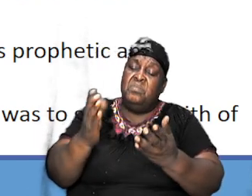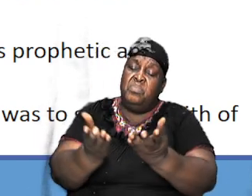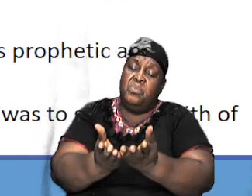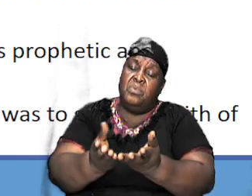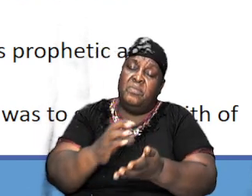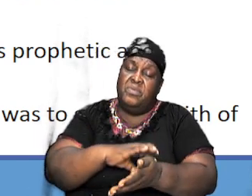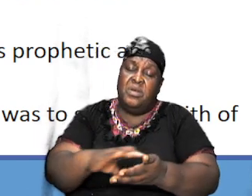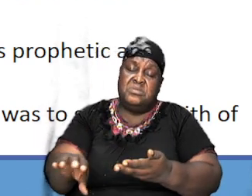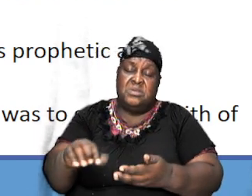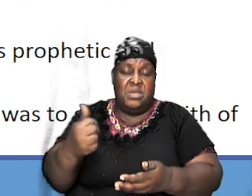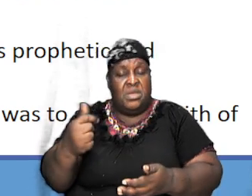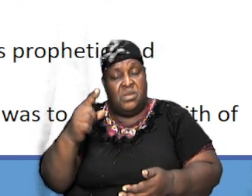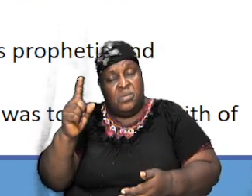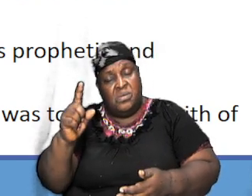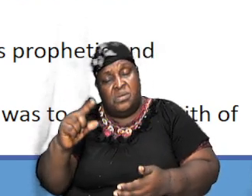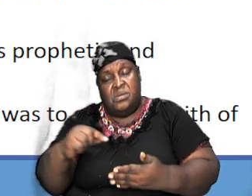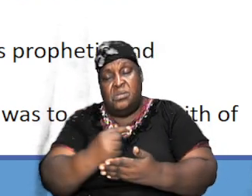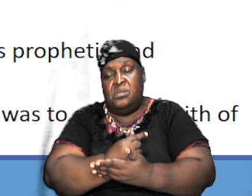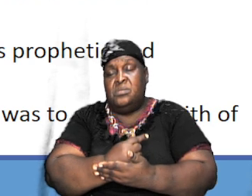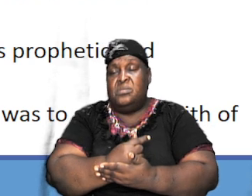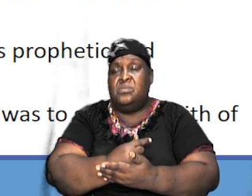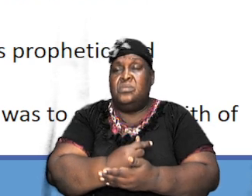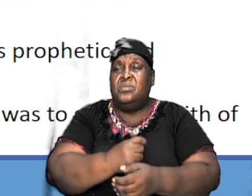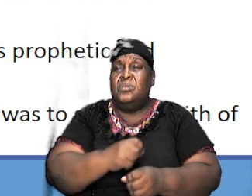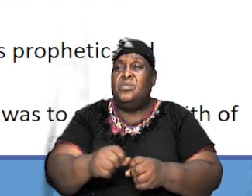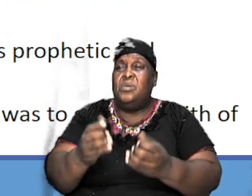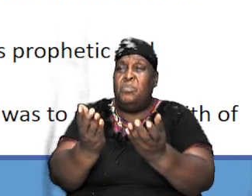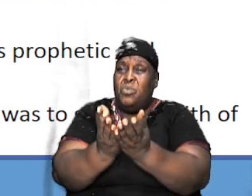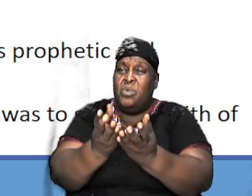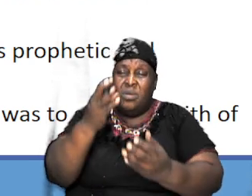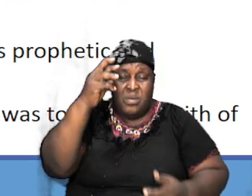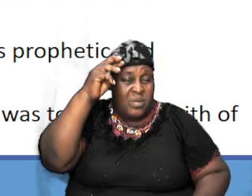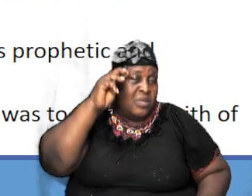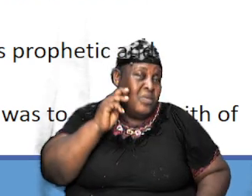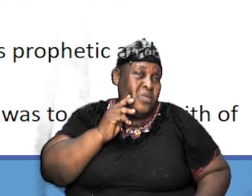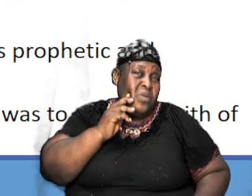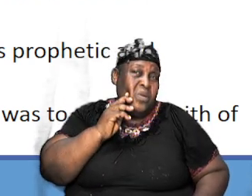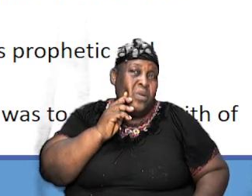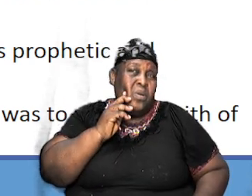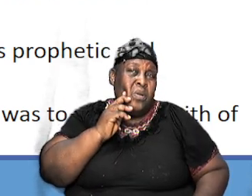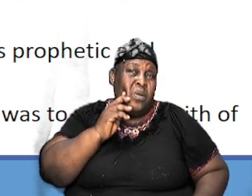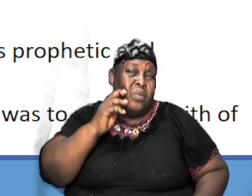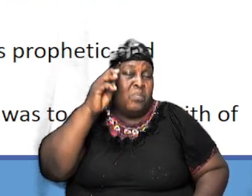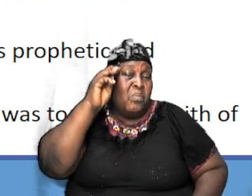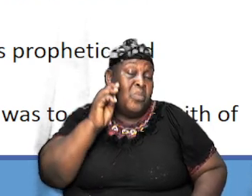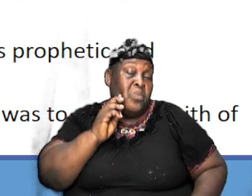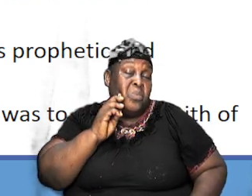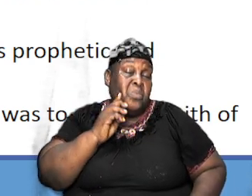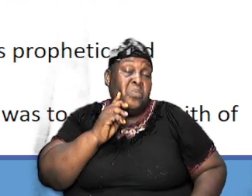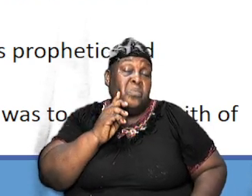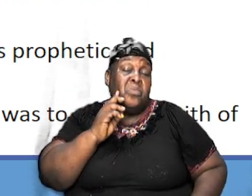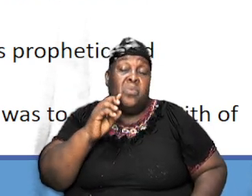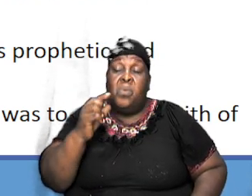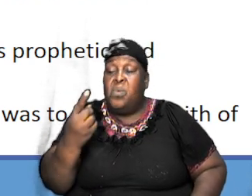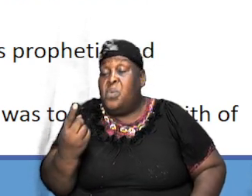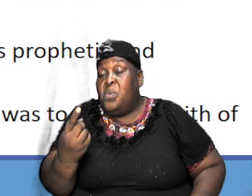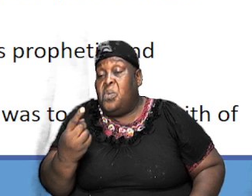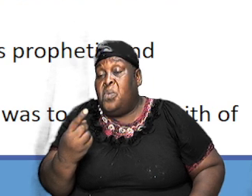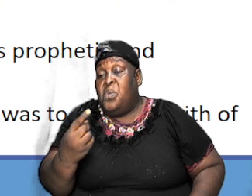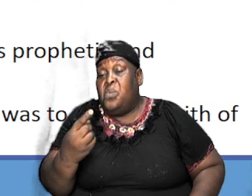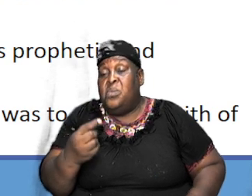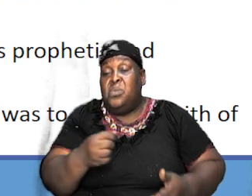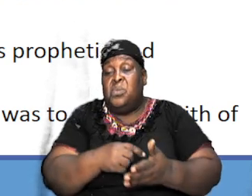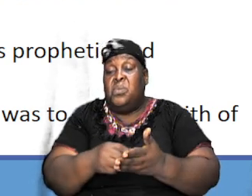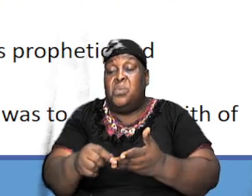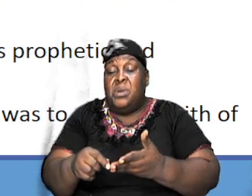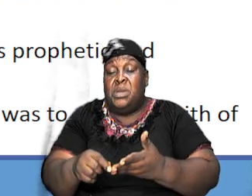Gospel. So the book of Matthew is Matthew's only contribution in terms of the records. I'm